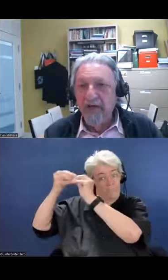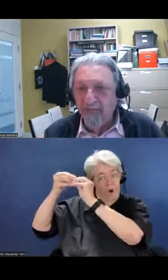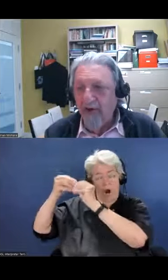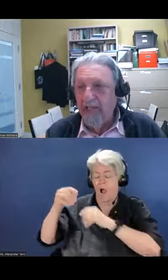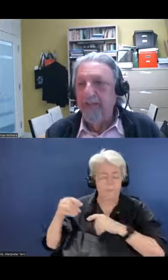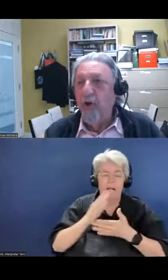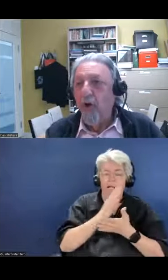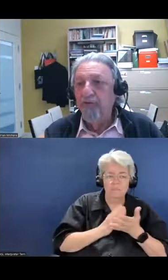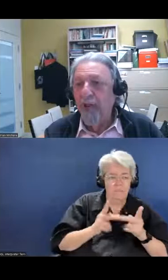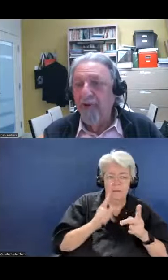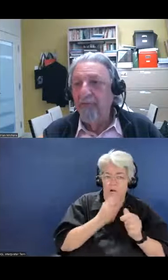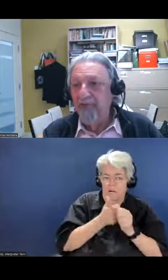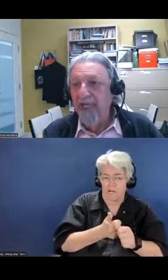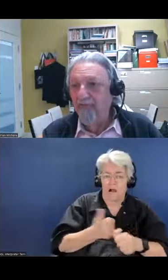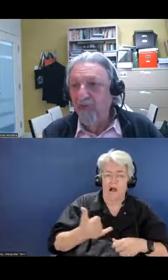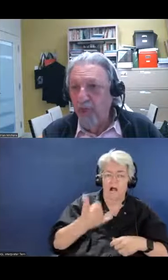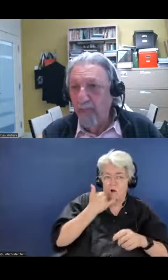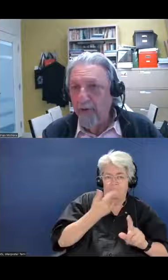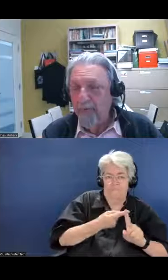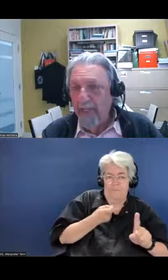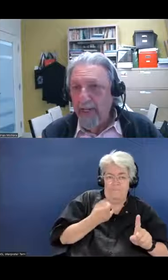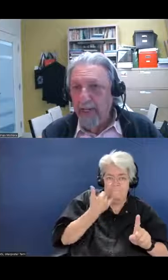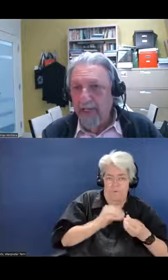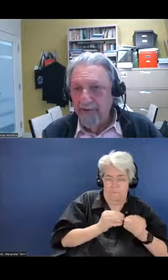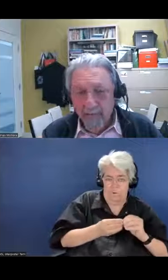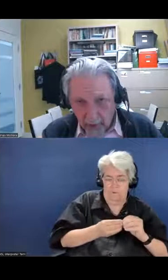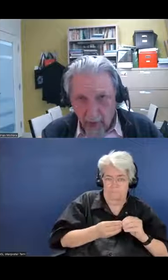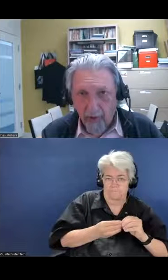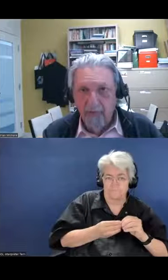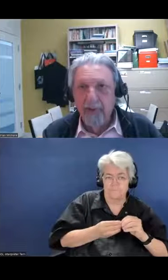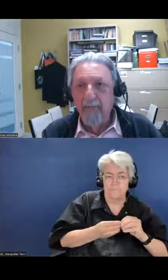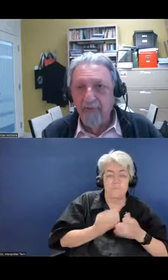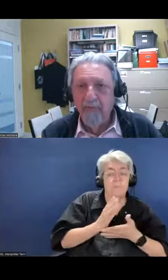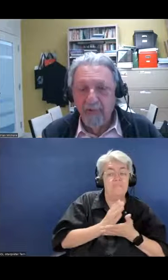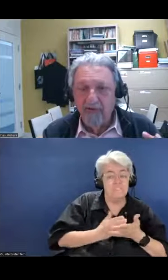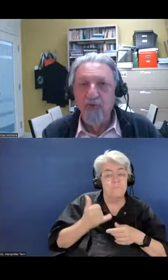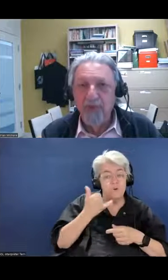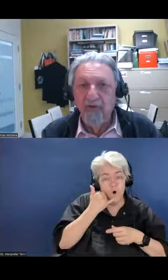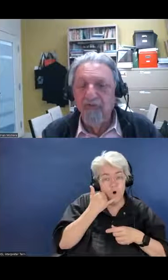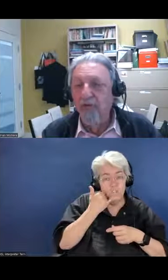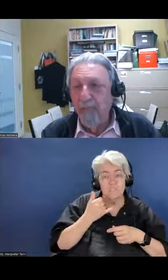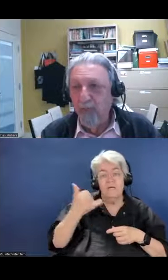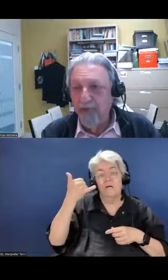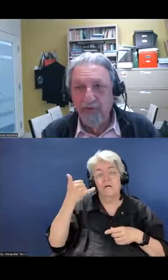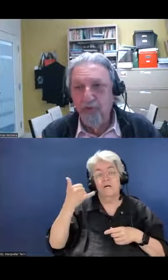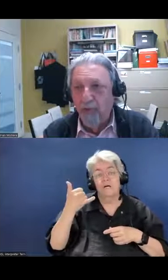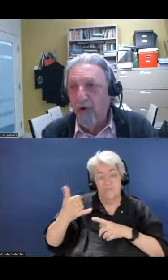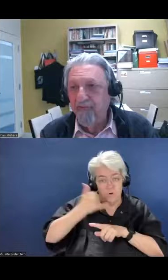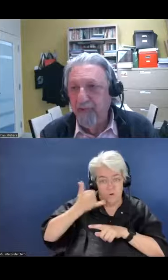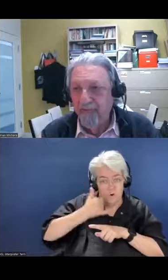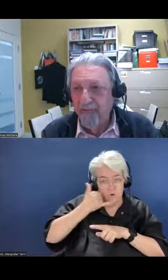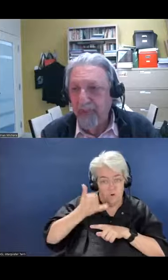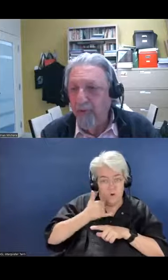were identified as calls coming from the same phone number. And some of the calls coming from a single phone number we listened to, they